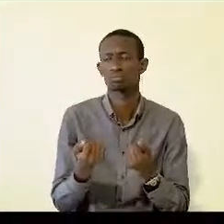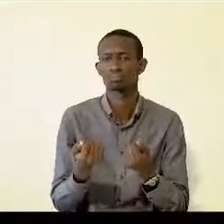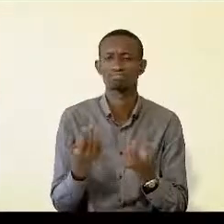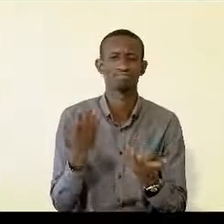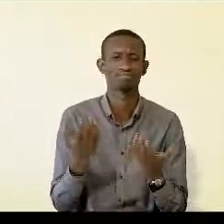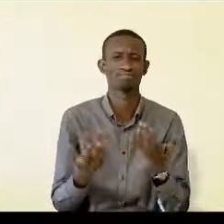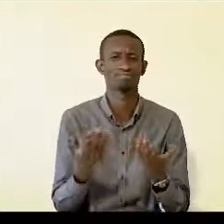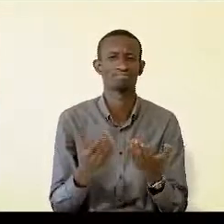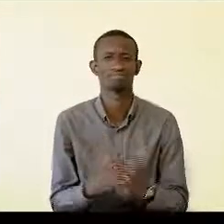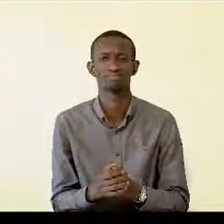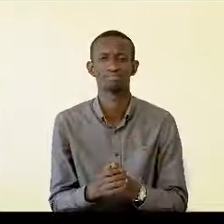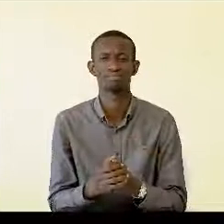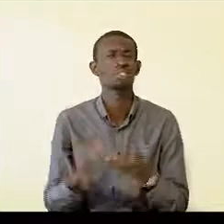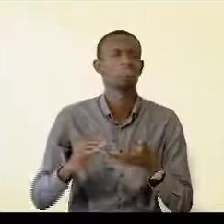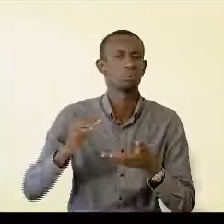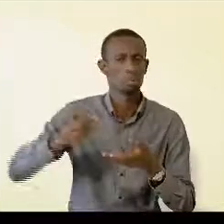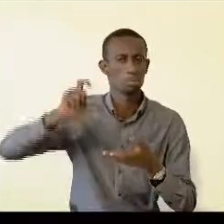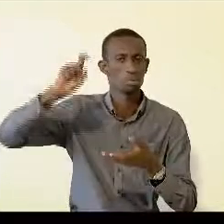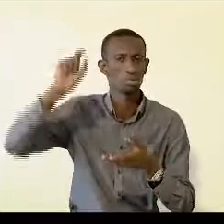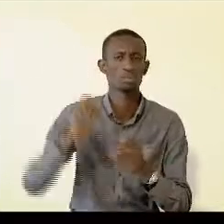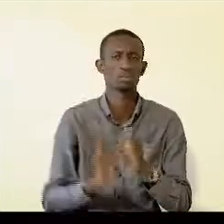is increasing